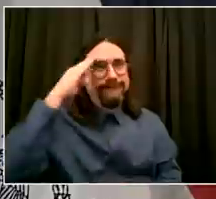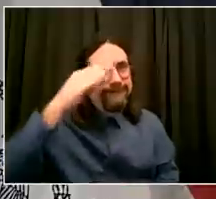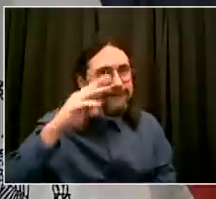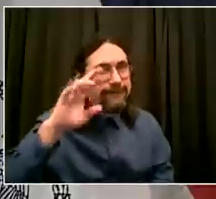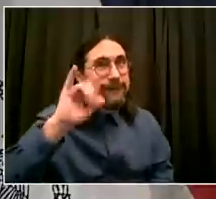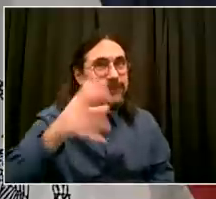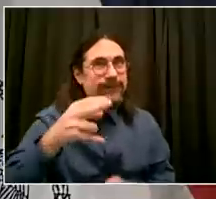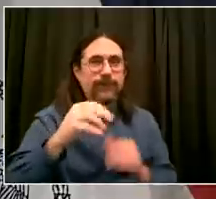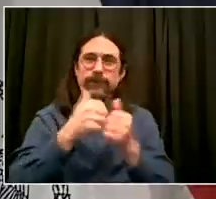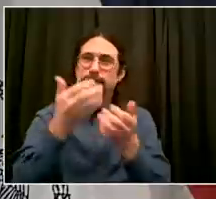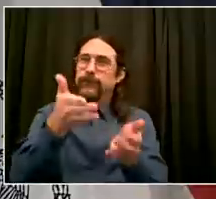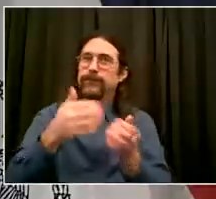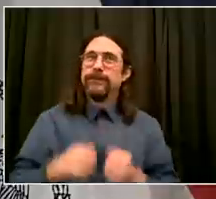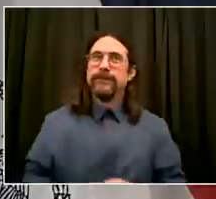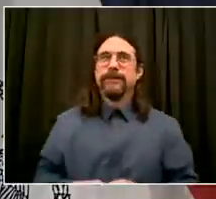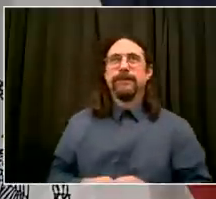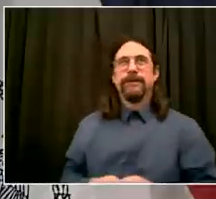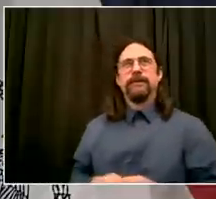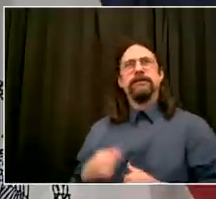days. Anyway,